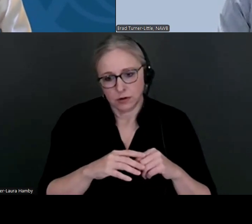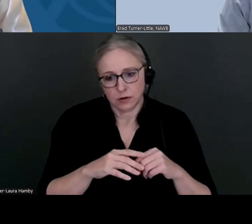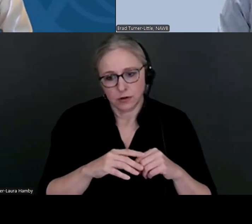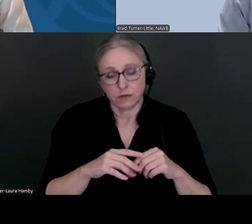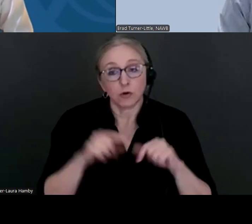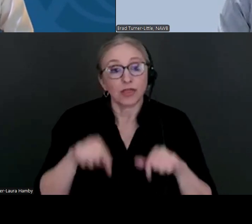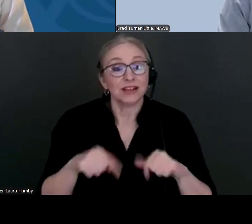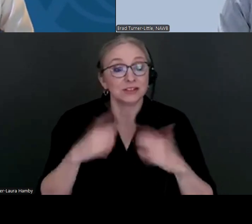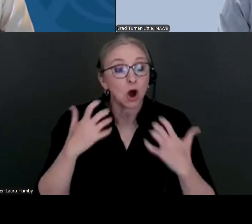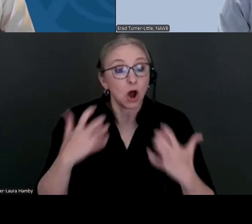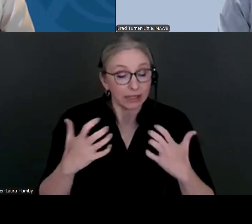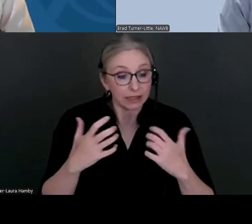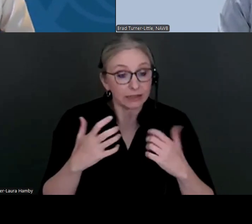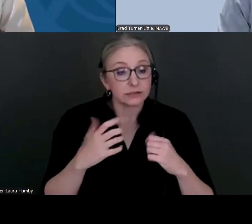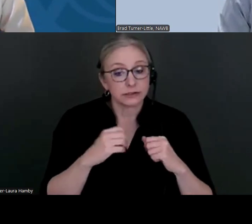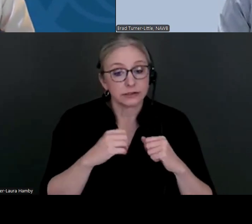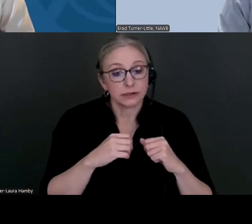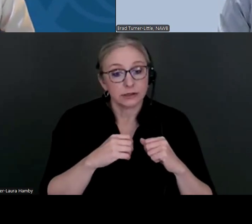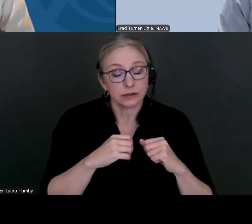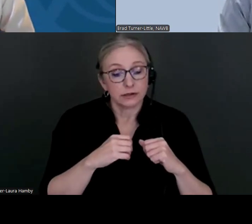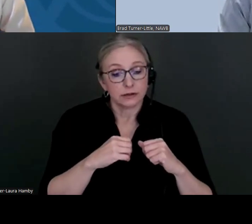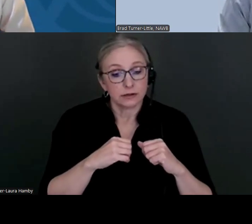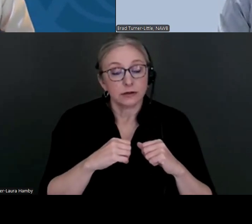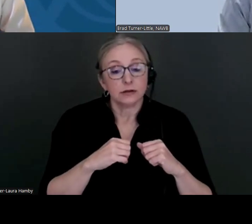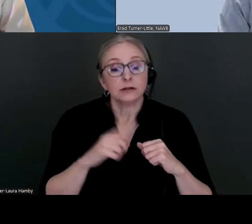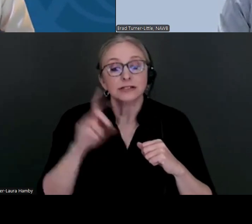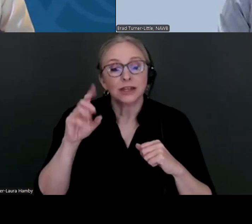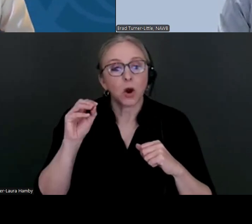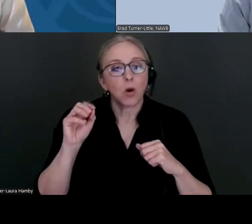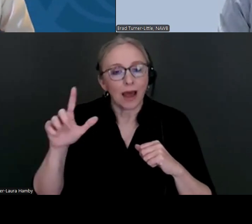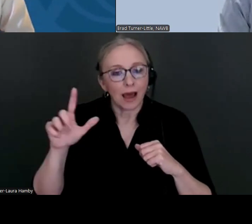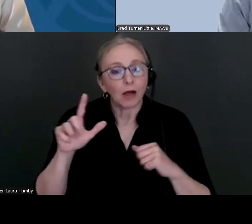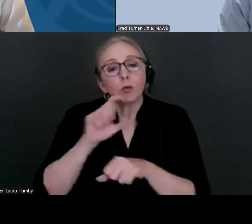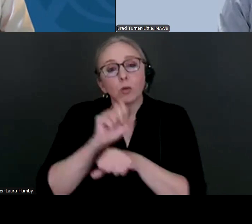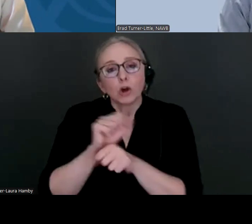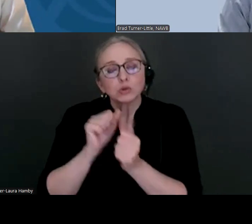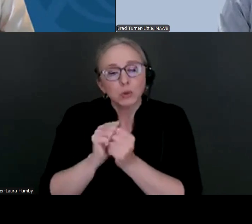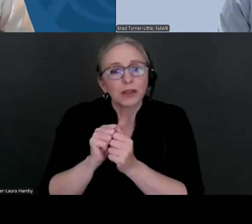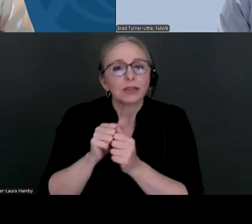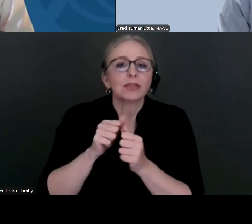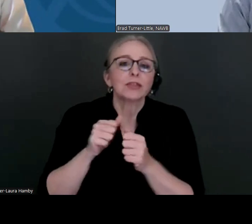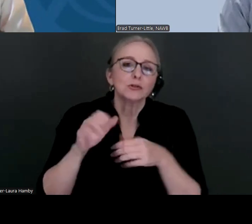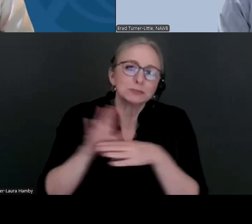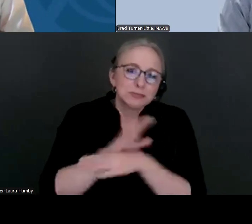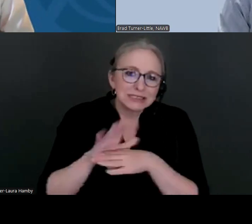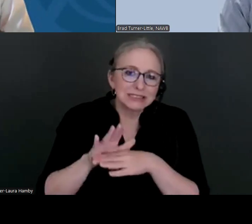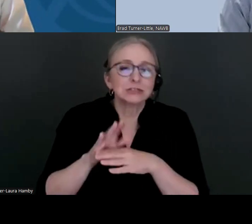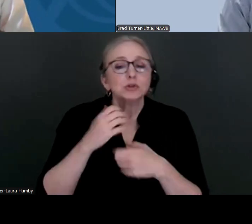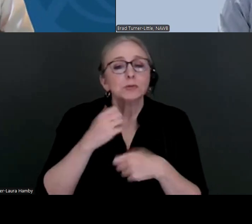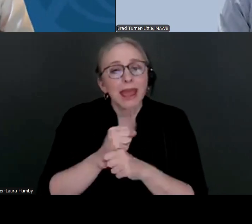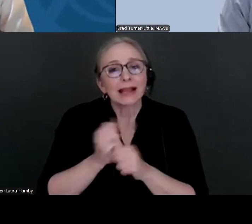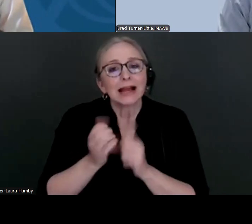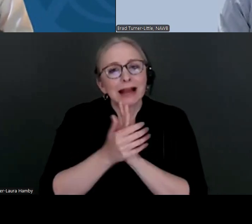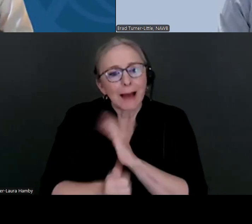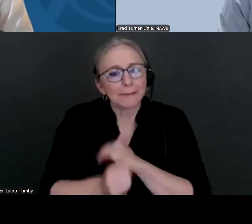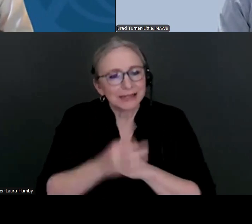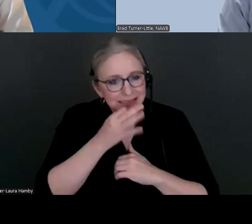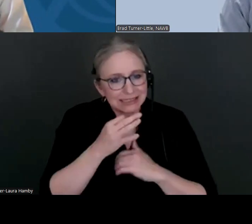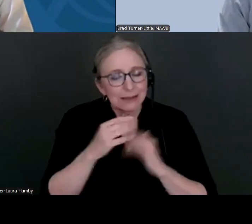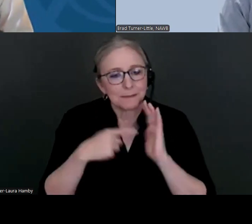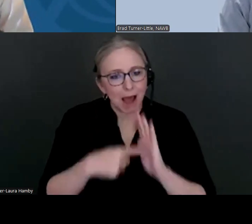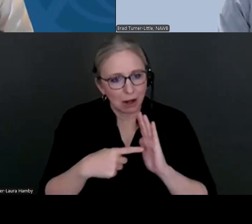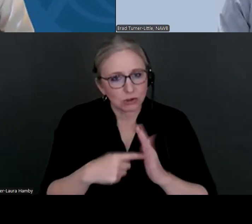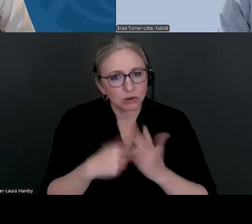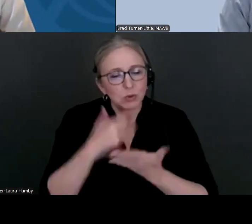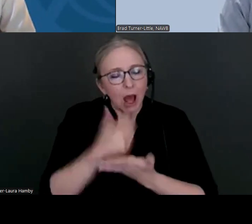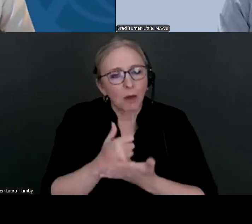this audience is that the Department of Labor collaborates with industry partners and associations to develop competency models that help